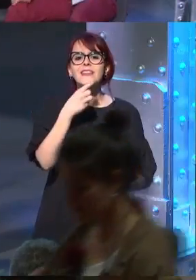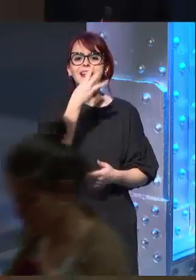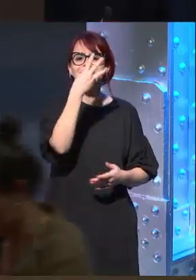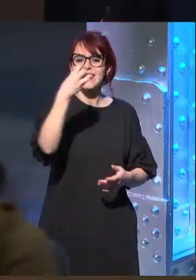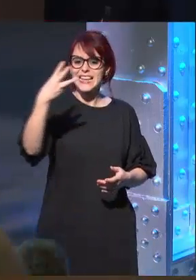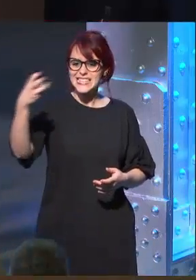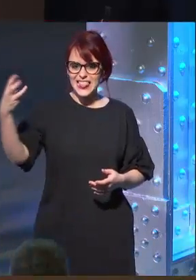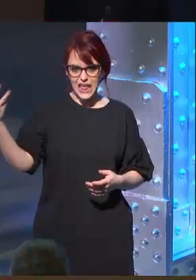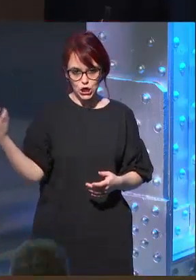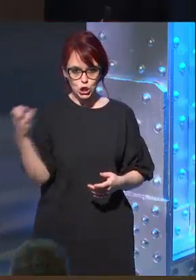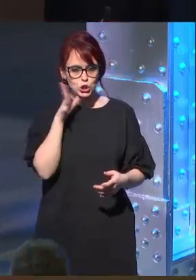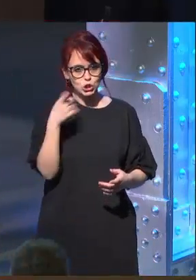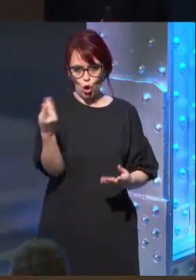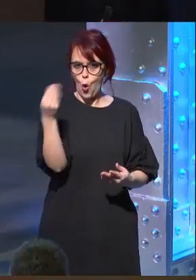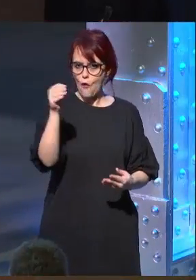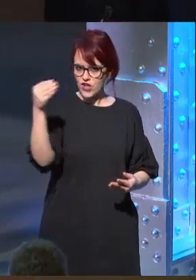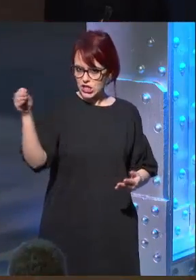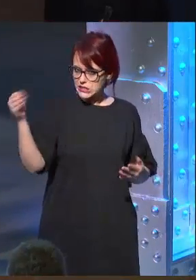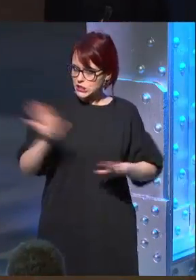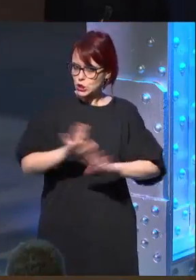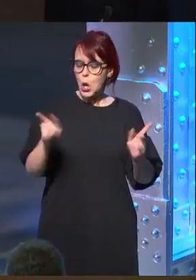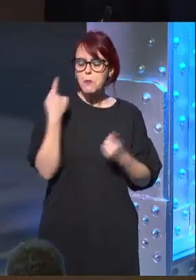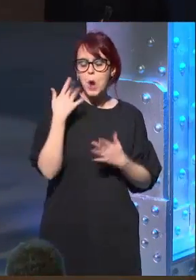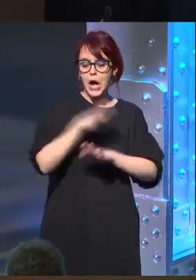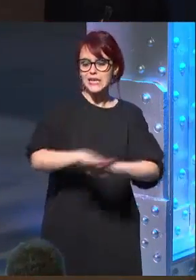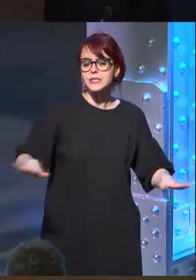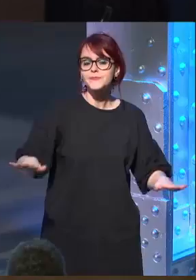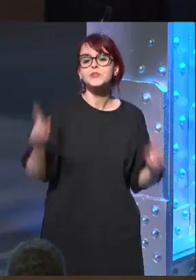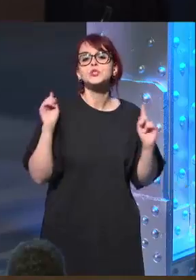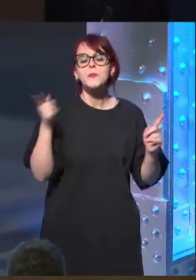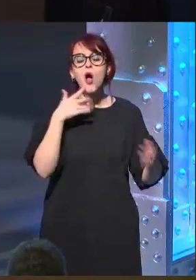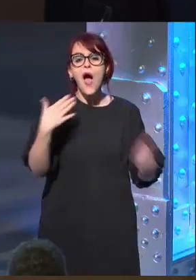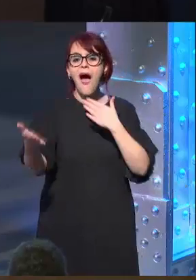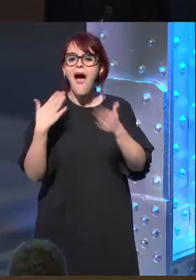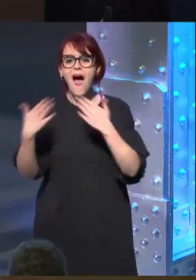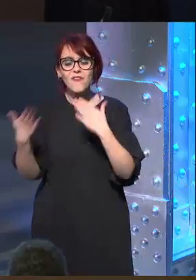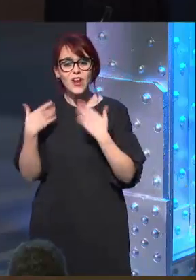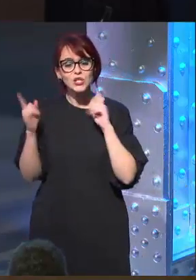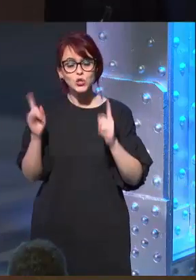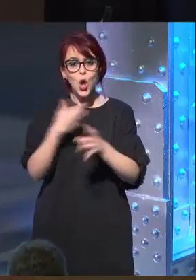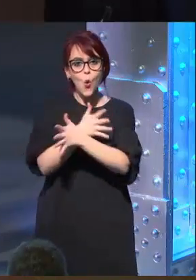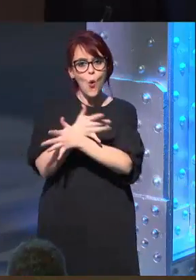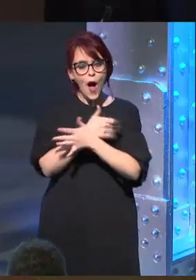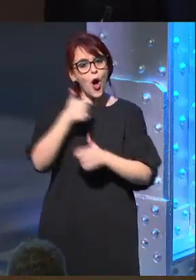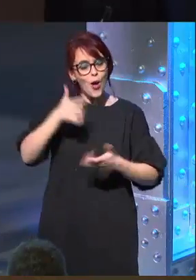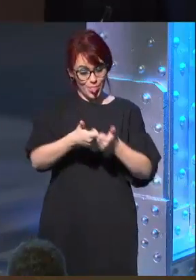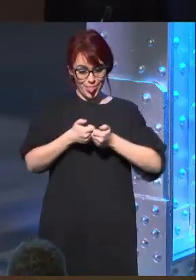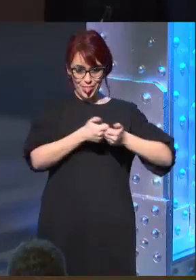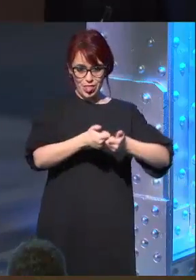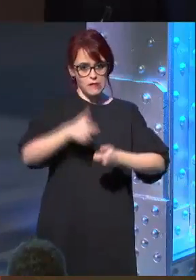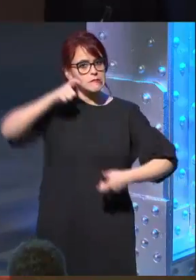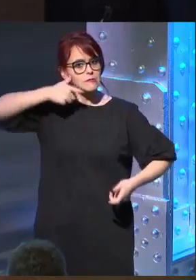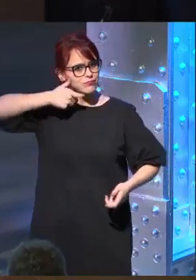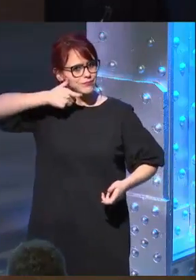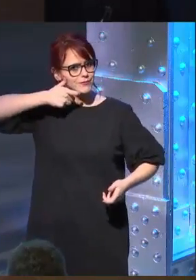I didn't know this, there's only a survey among 300 students, but I